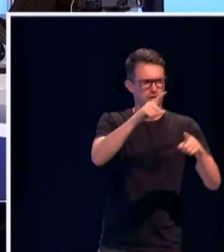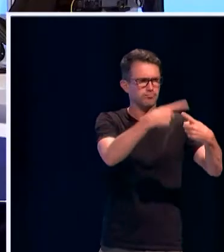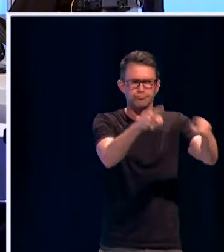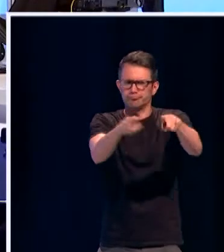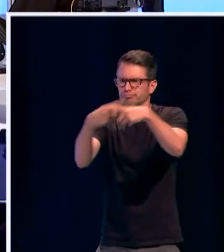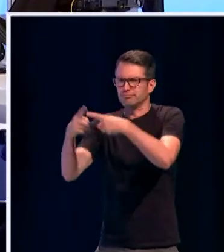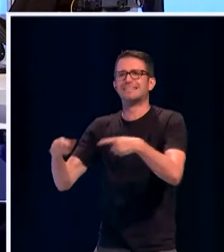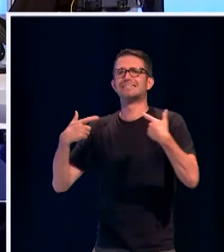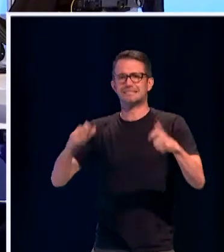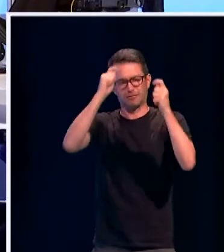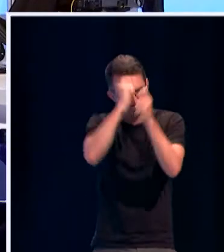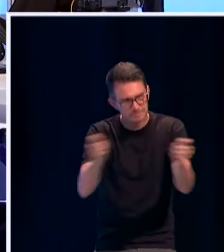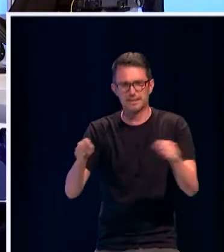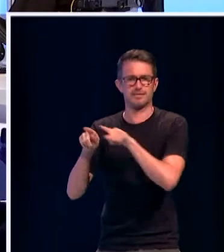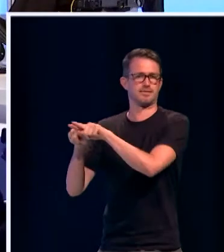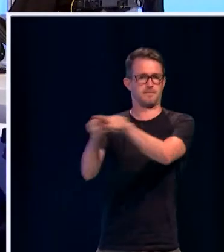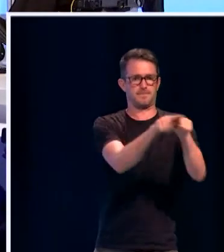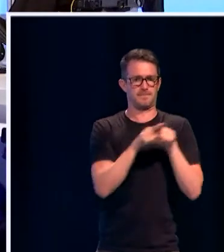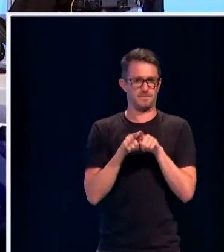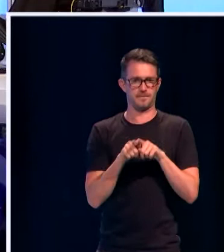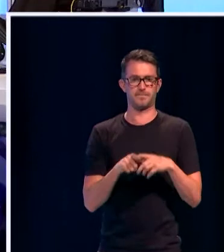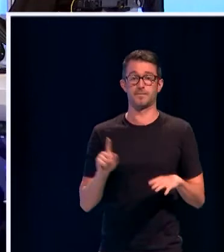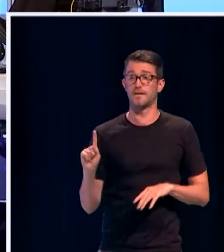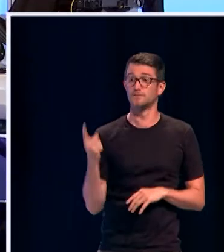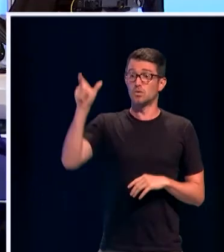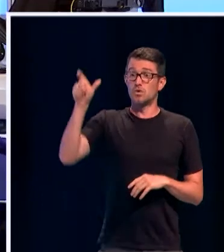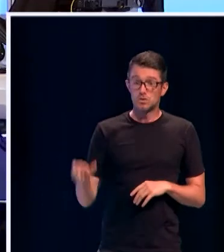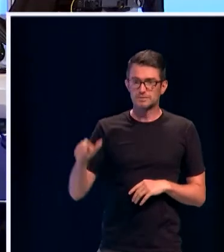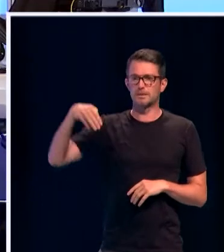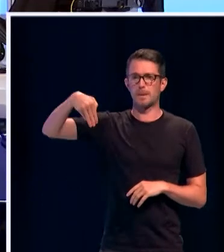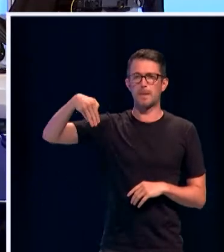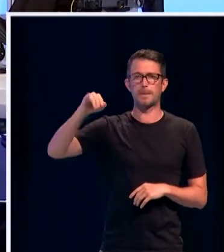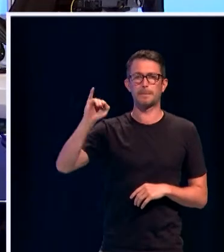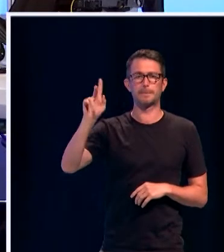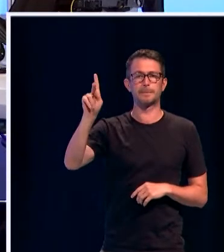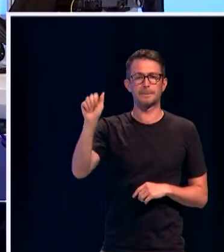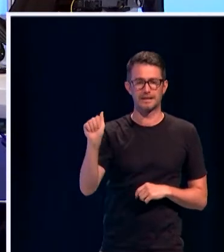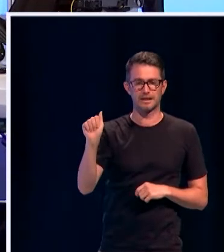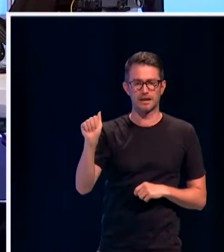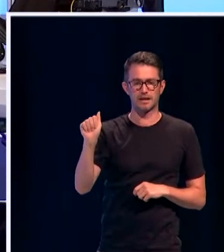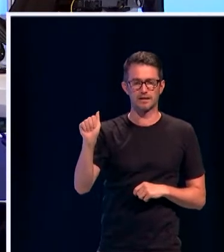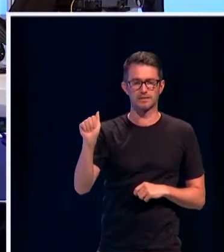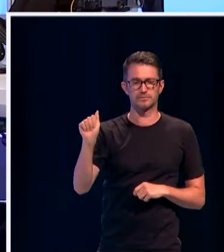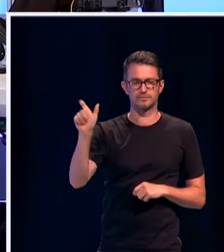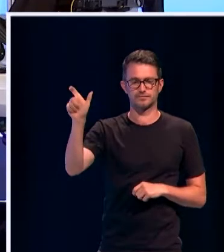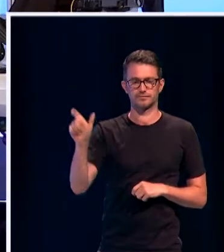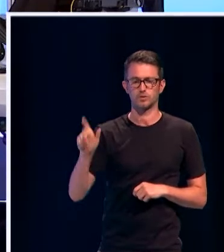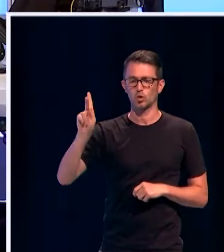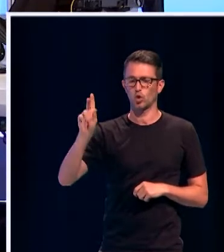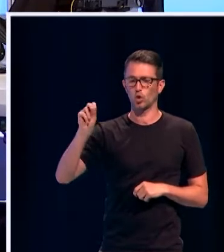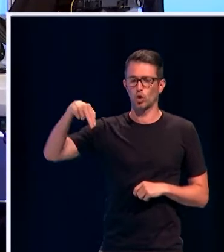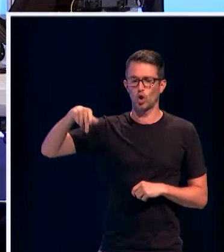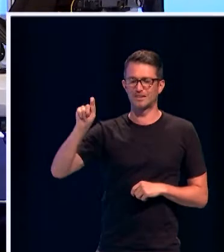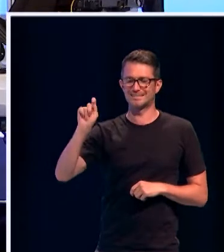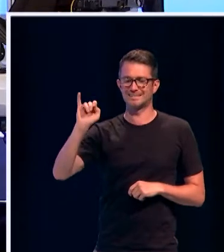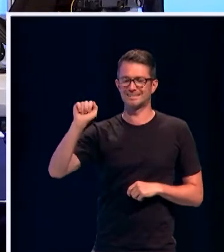you is Mr. Mika Kontiainen. He is the Director of the Disability at the Department of